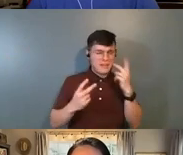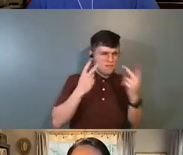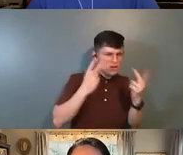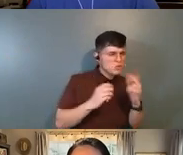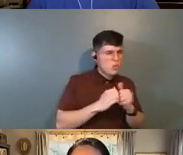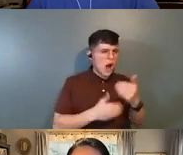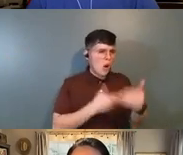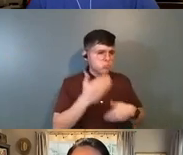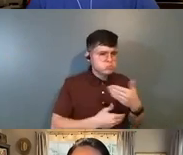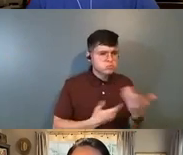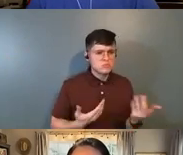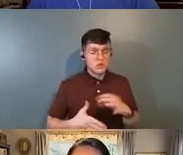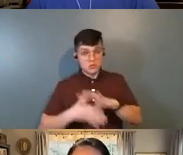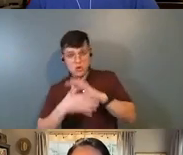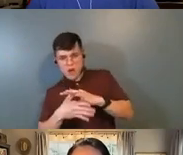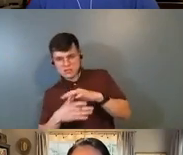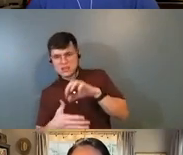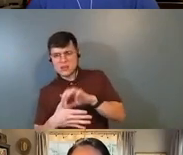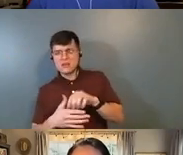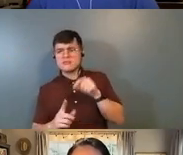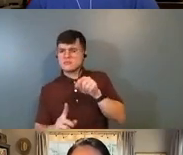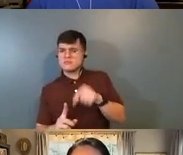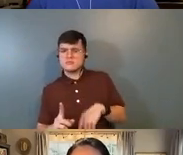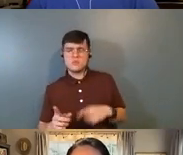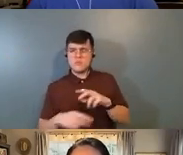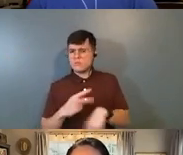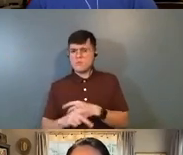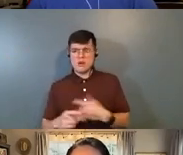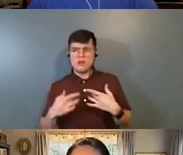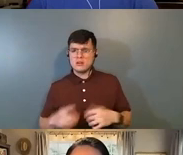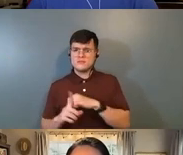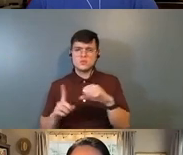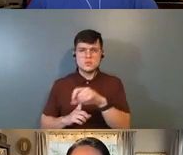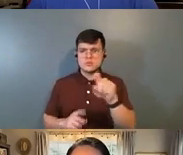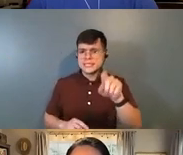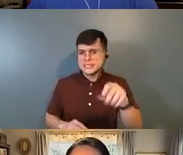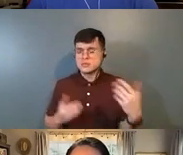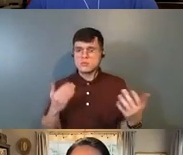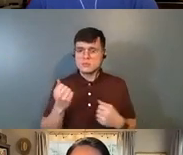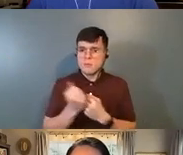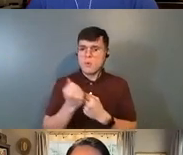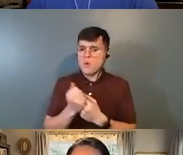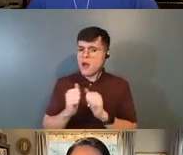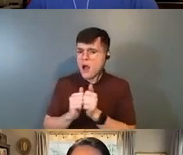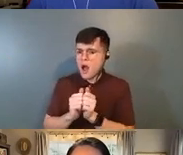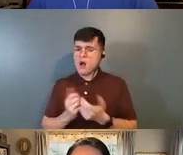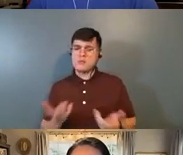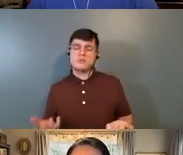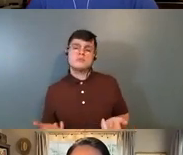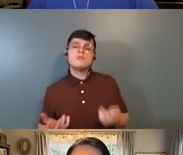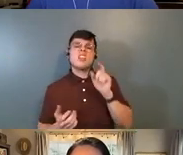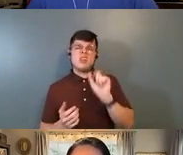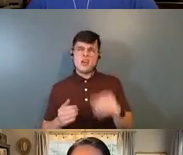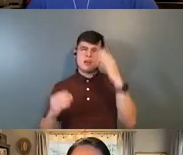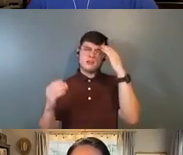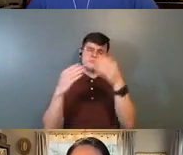the content, what kind of situations would they need to get supported? And really,